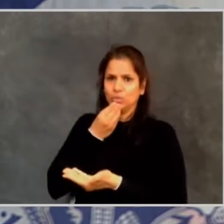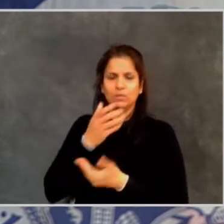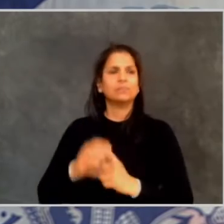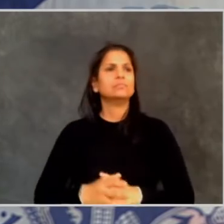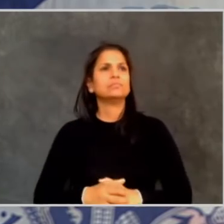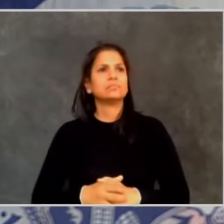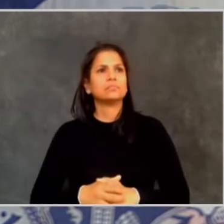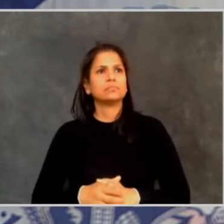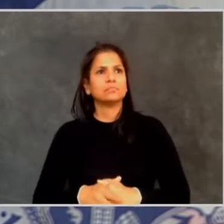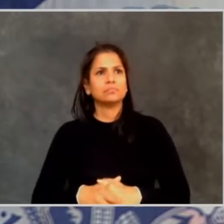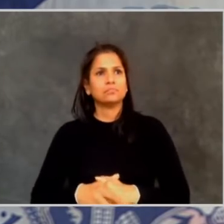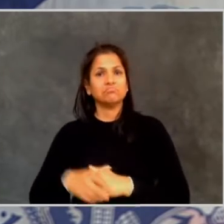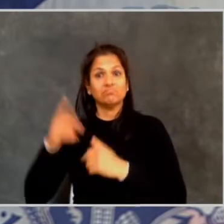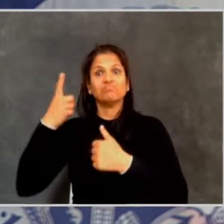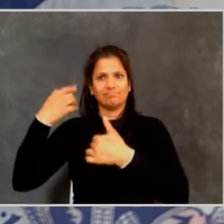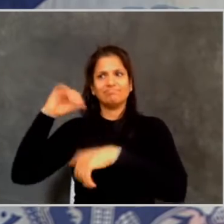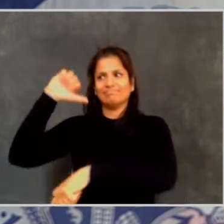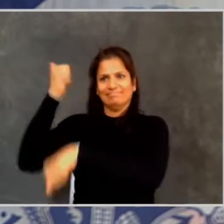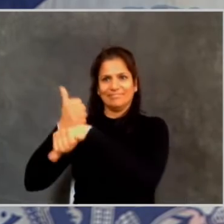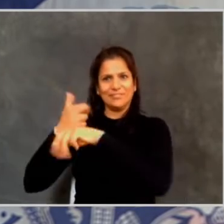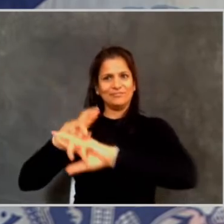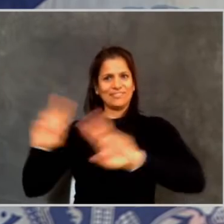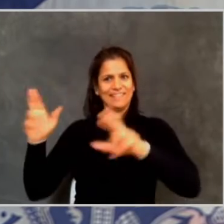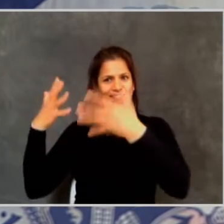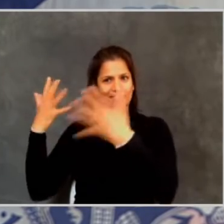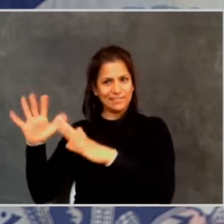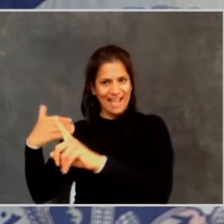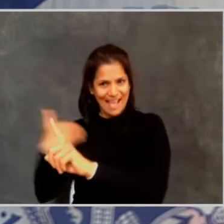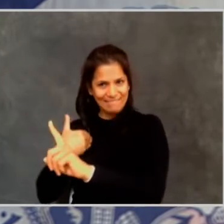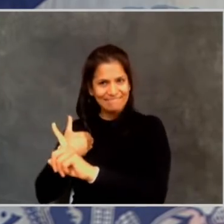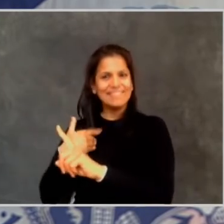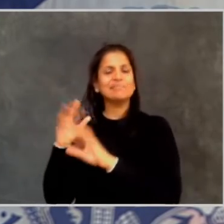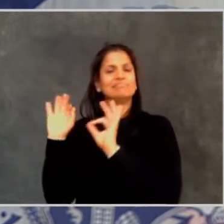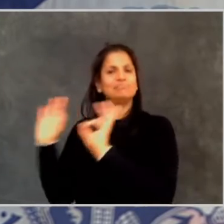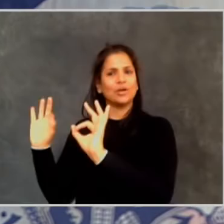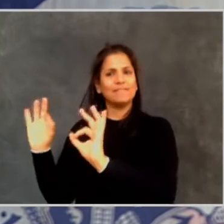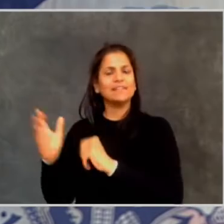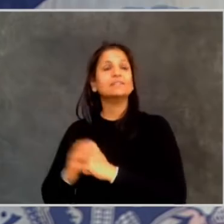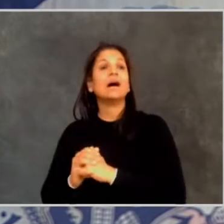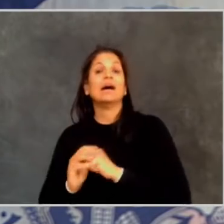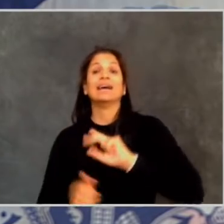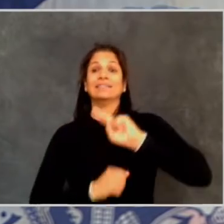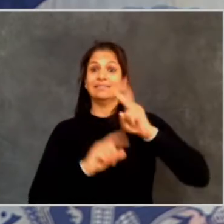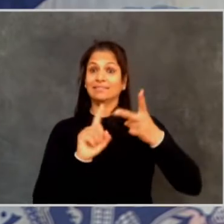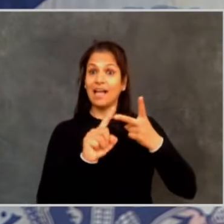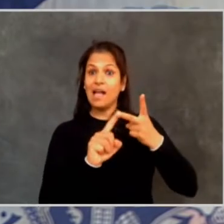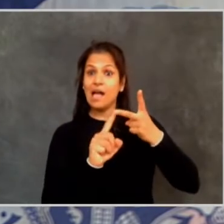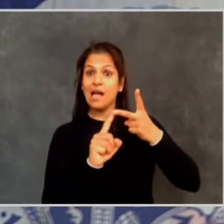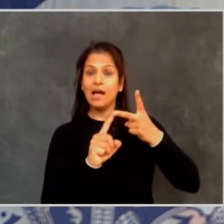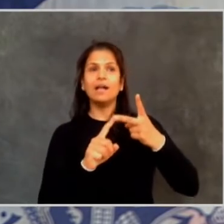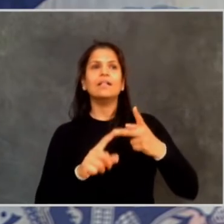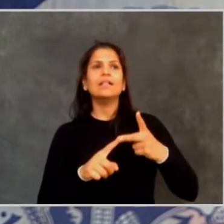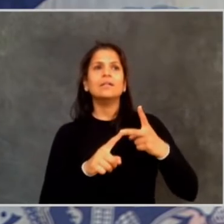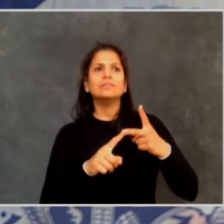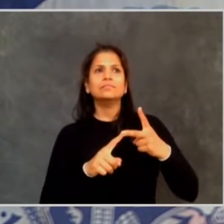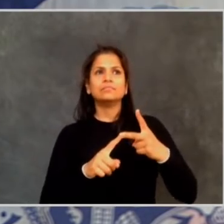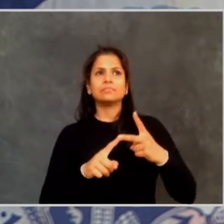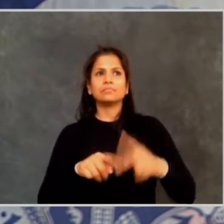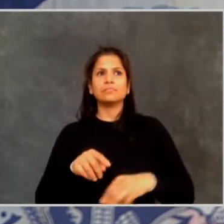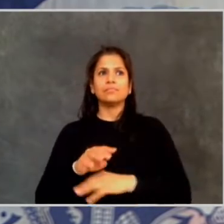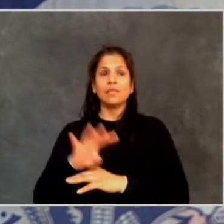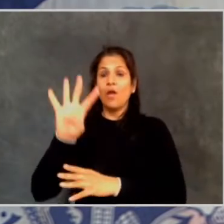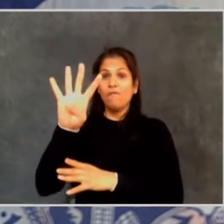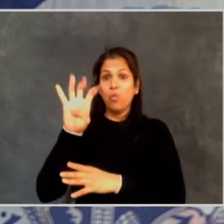these 435 sites and get 3 meals for yourself and as many family